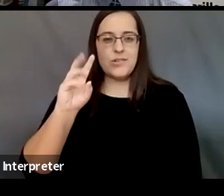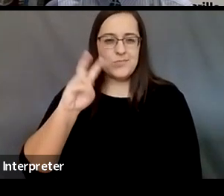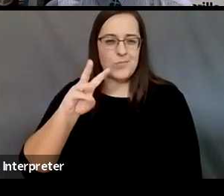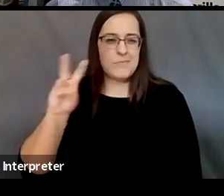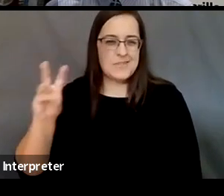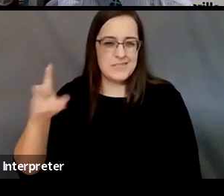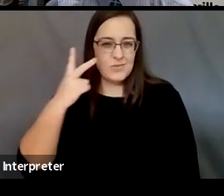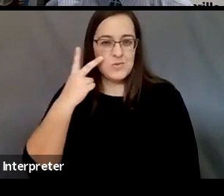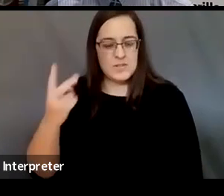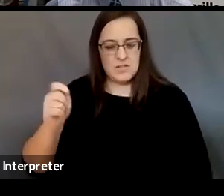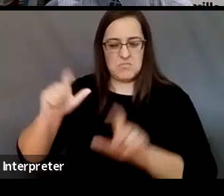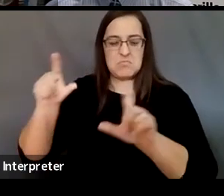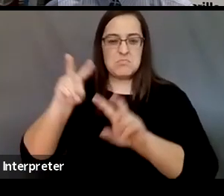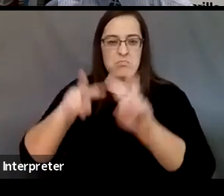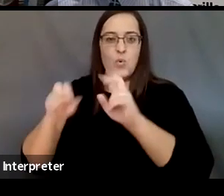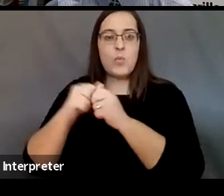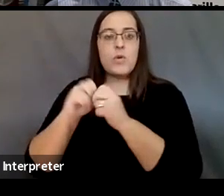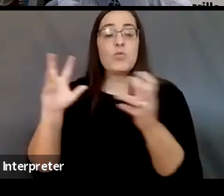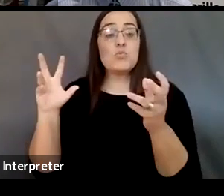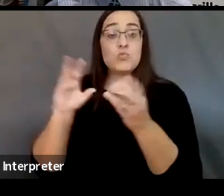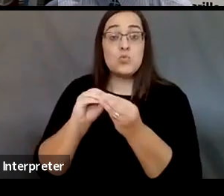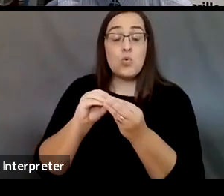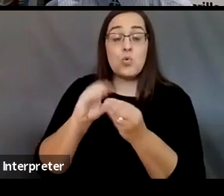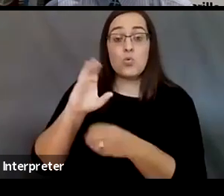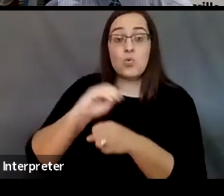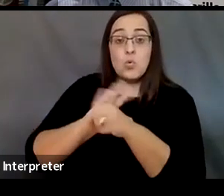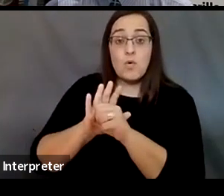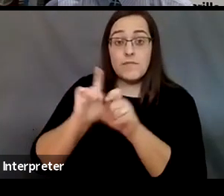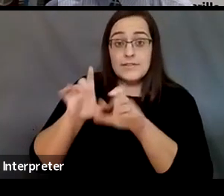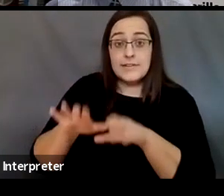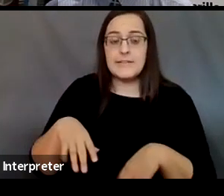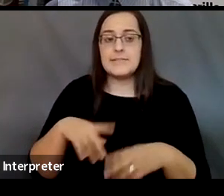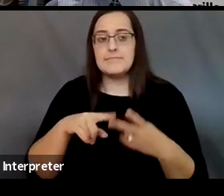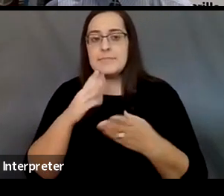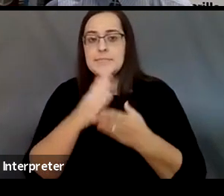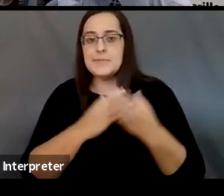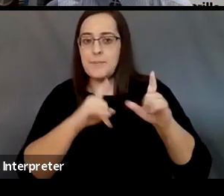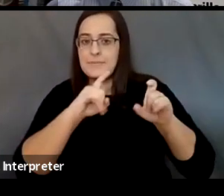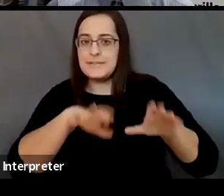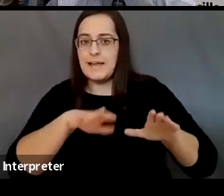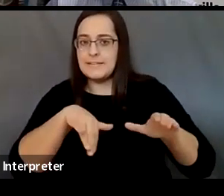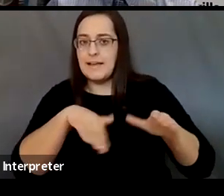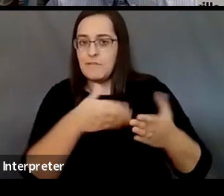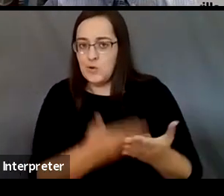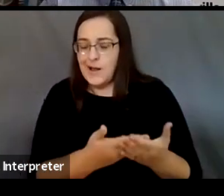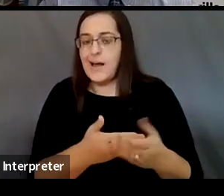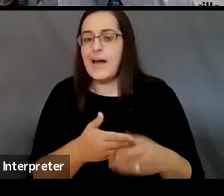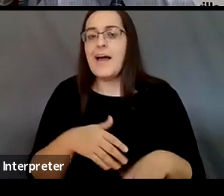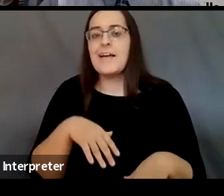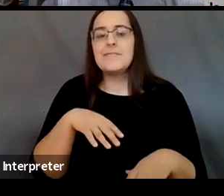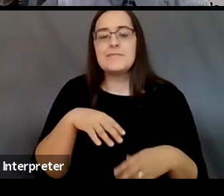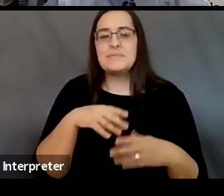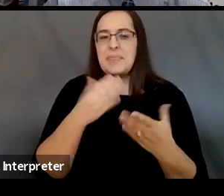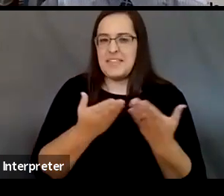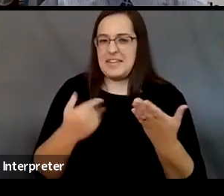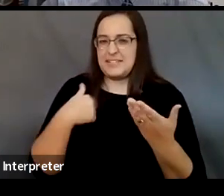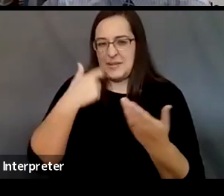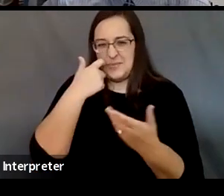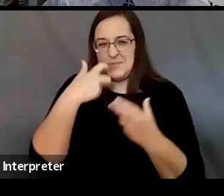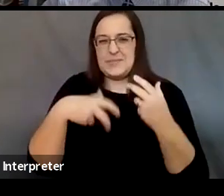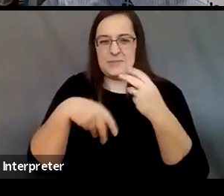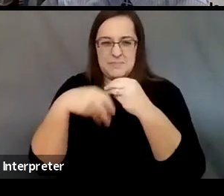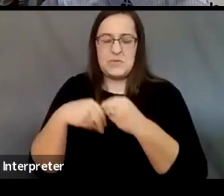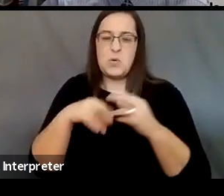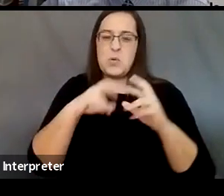now with the total COVID tests and the pending tests from the drive-through. And so those are new data points that were on the